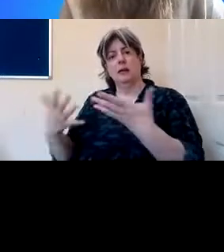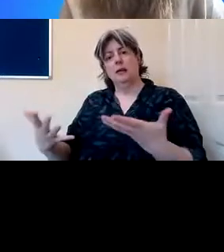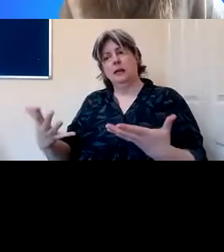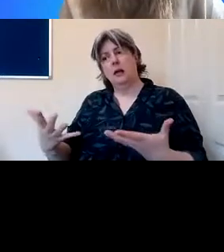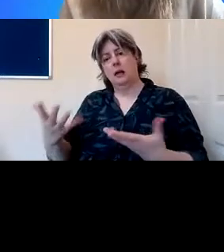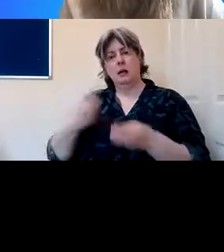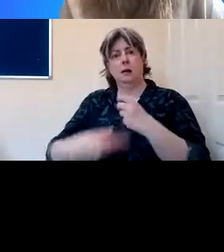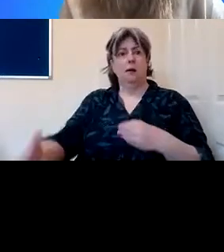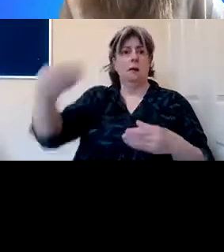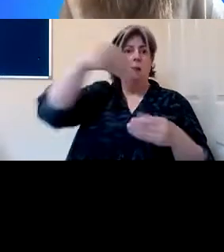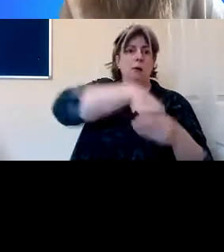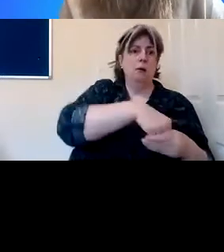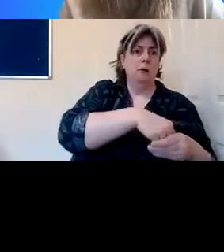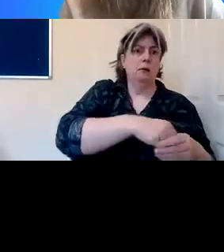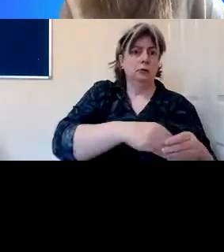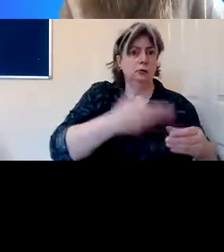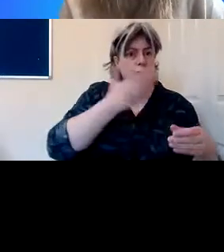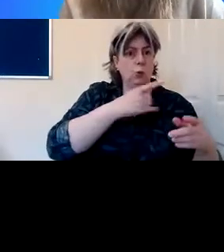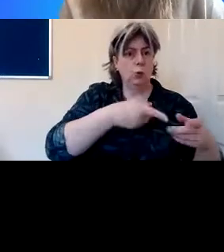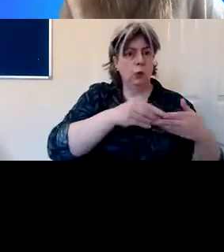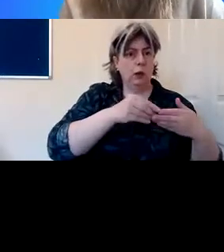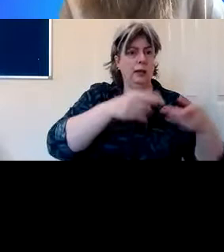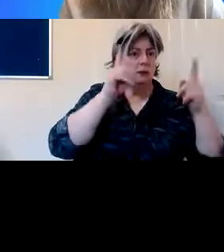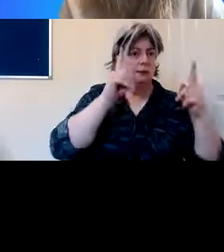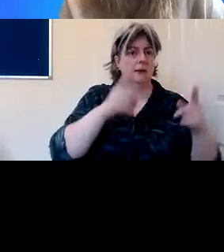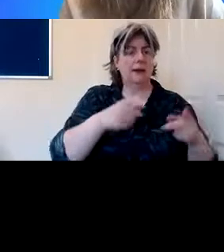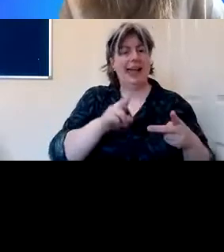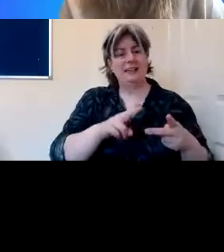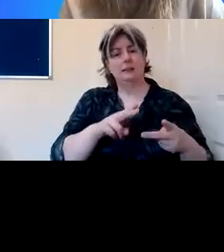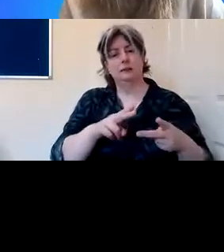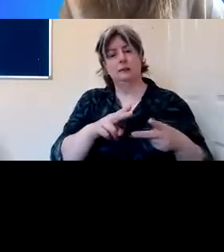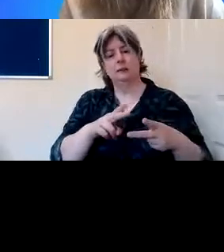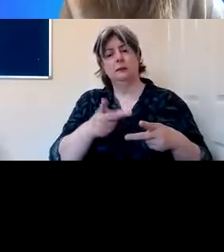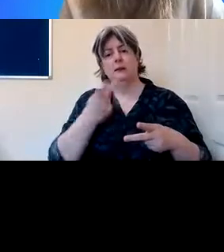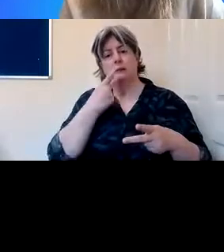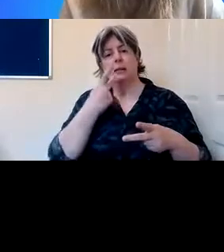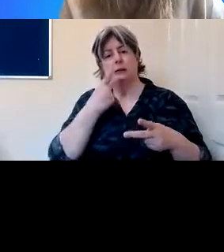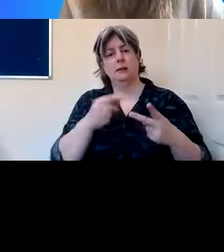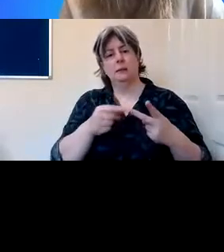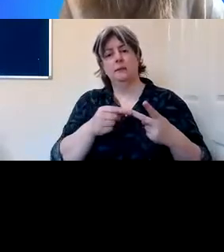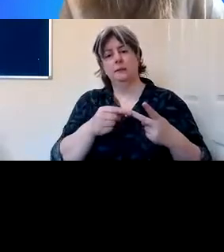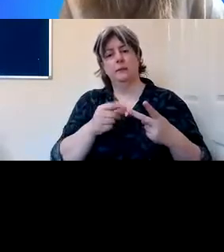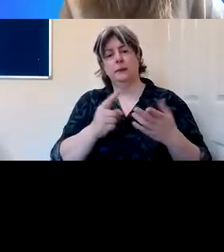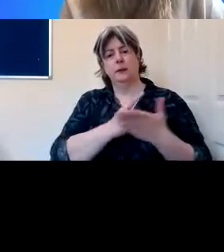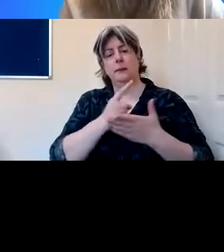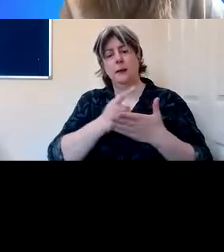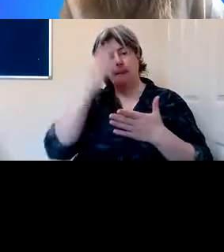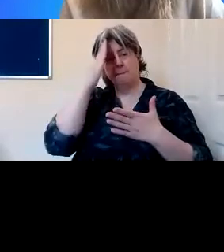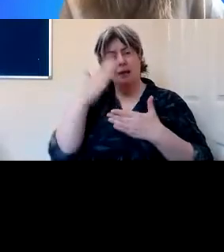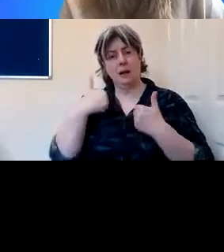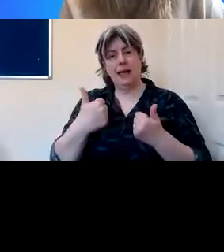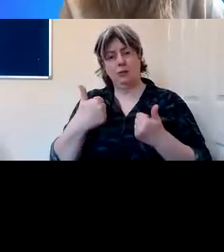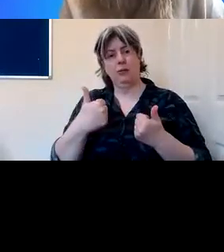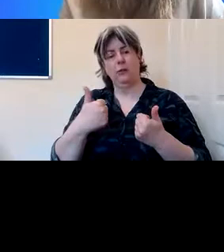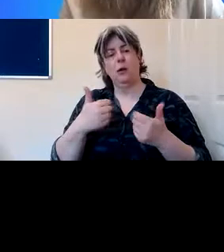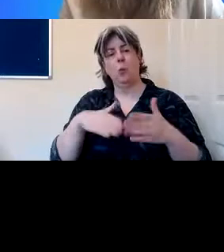the role of school leaders and schools? And then the second part was around mental health and wellbeing support and the